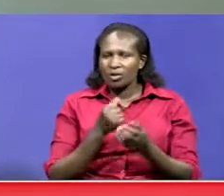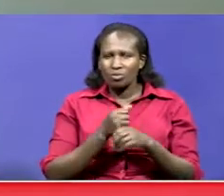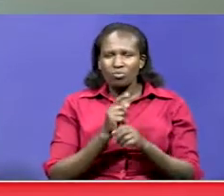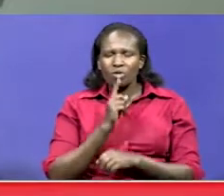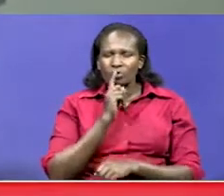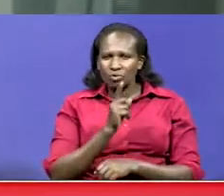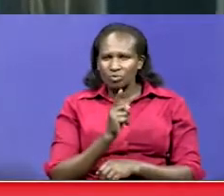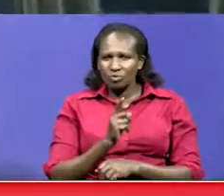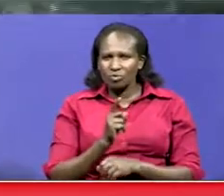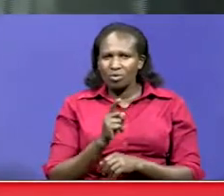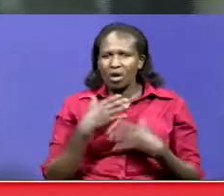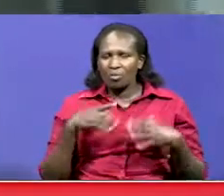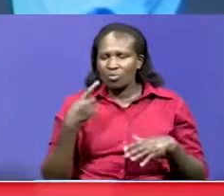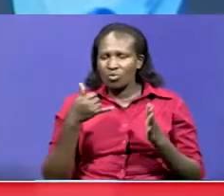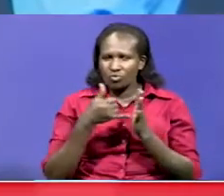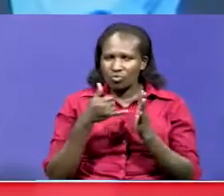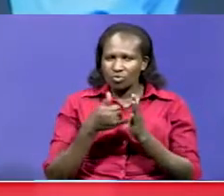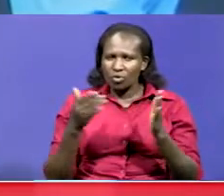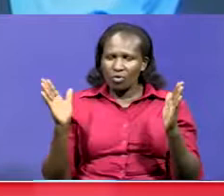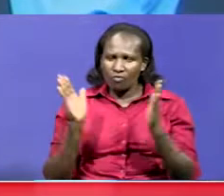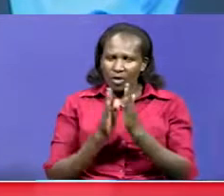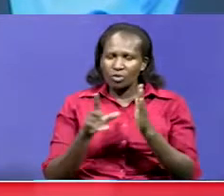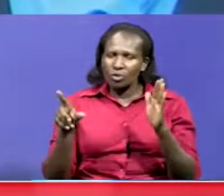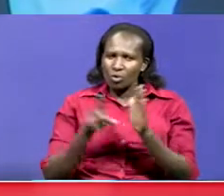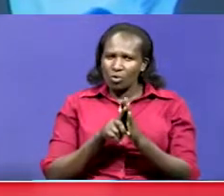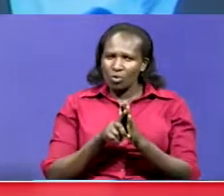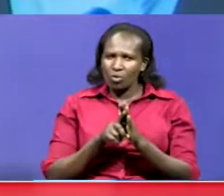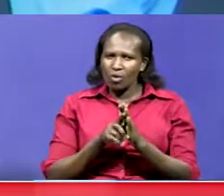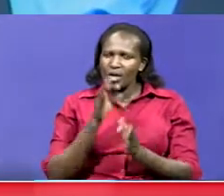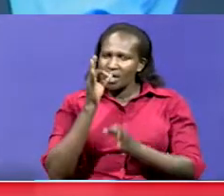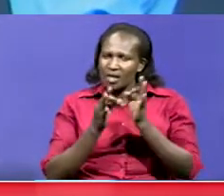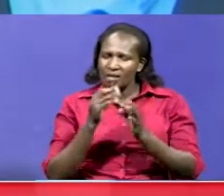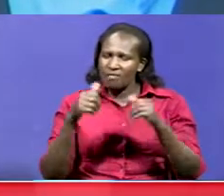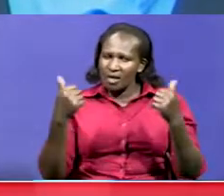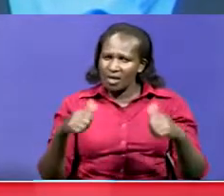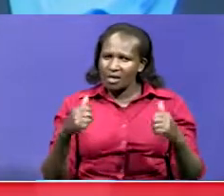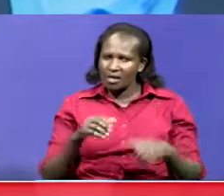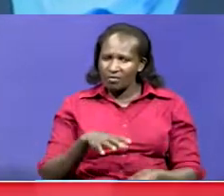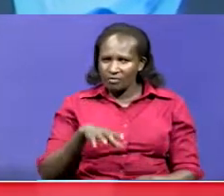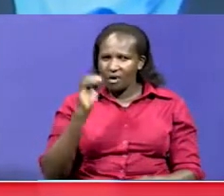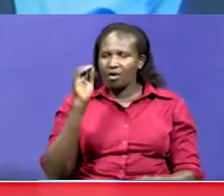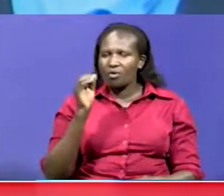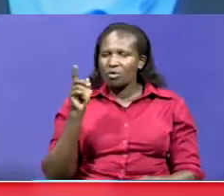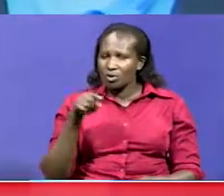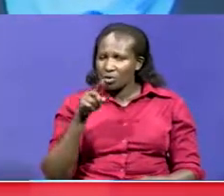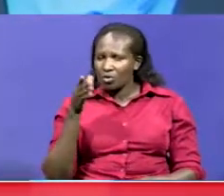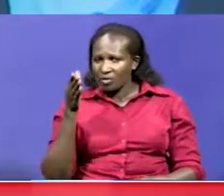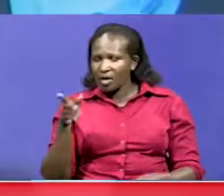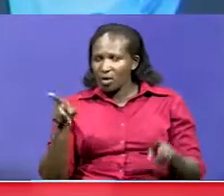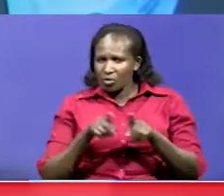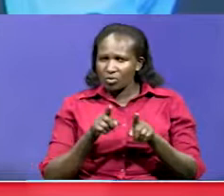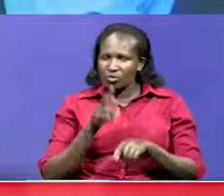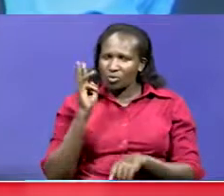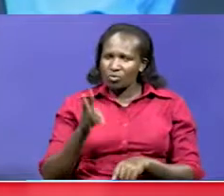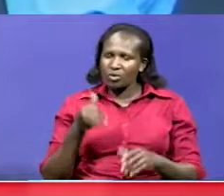watuhumiwa wanakabiliwa ipasavyo kisheria. But whoever at the end of it, if any, shall be found culpable, then we will also remake